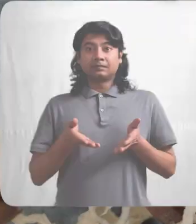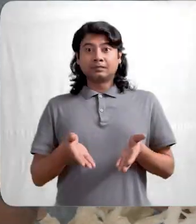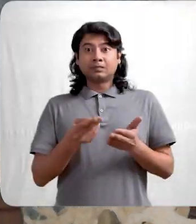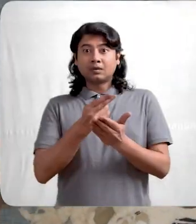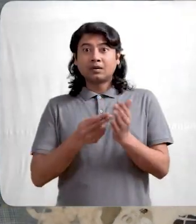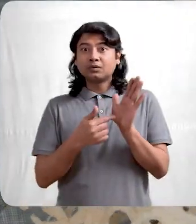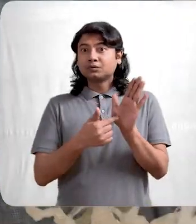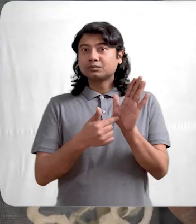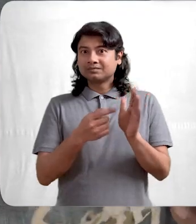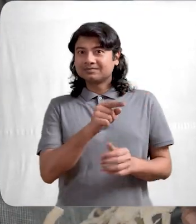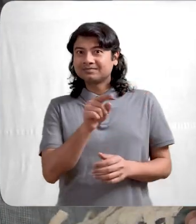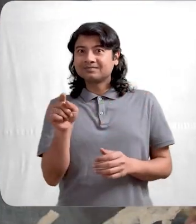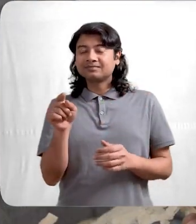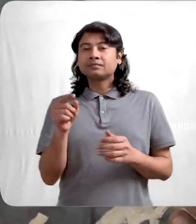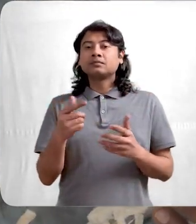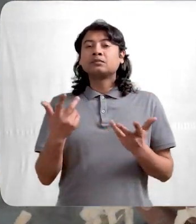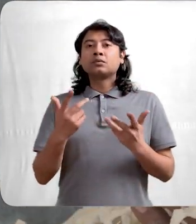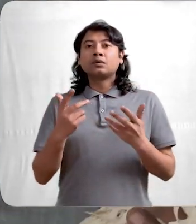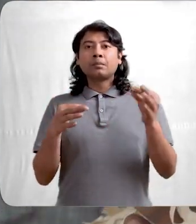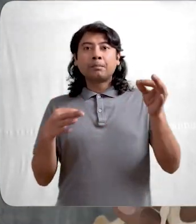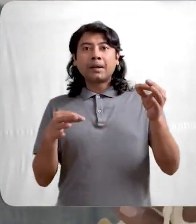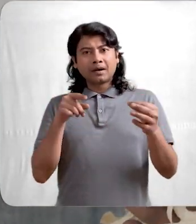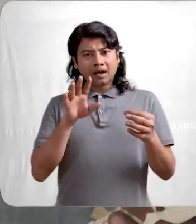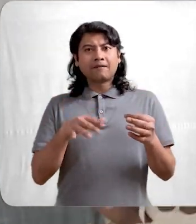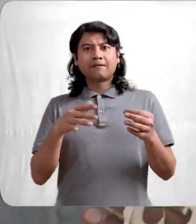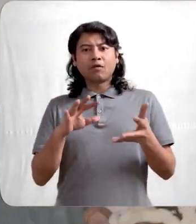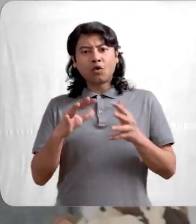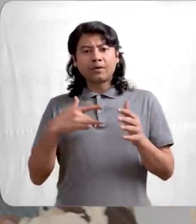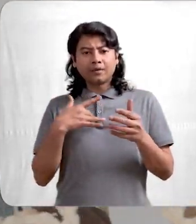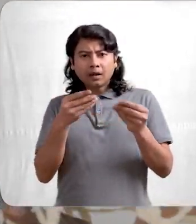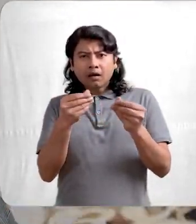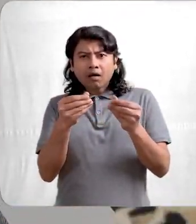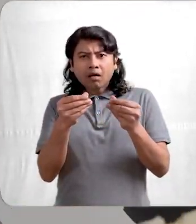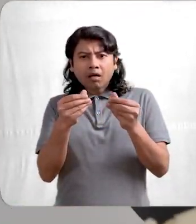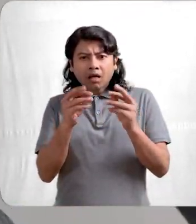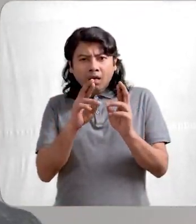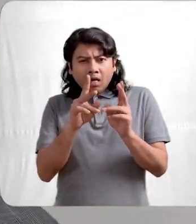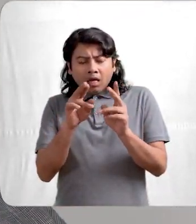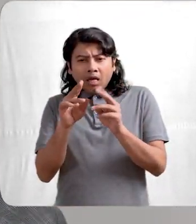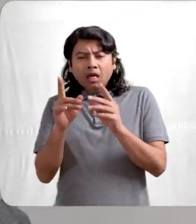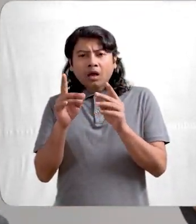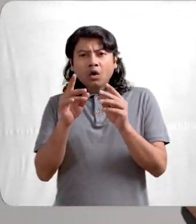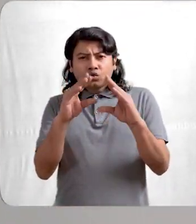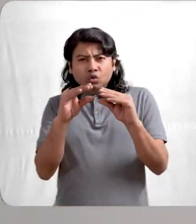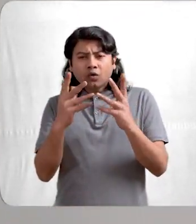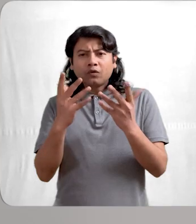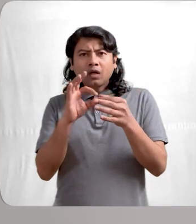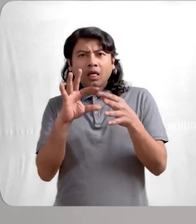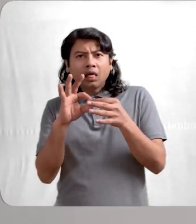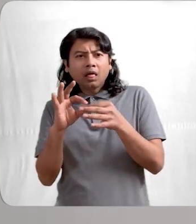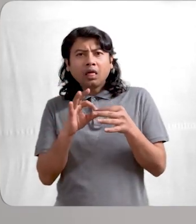In the present work, the initial idea is to experience the visceral quality of the paper, its delicateness,